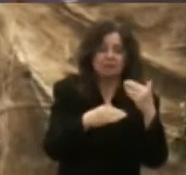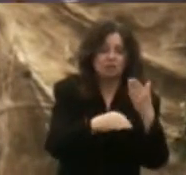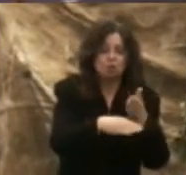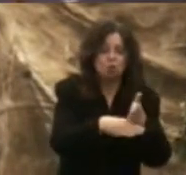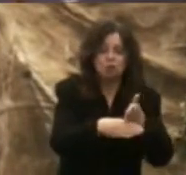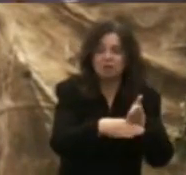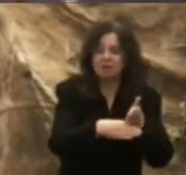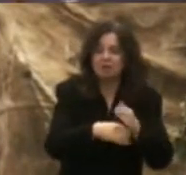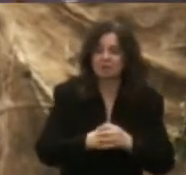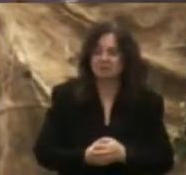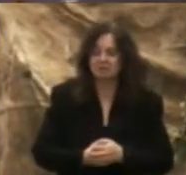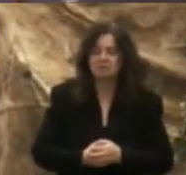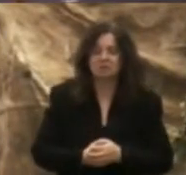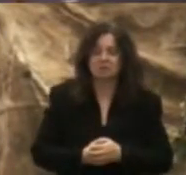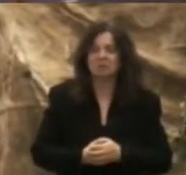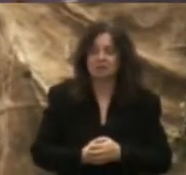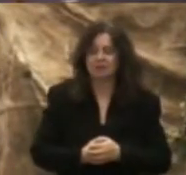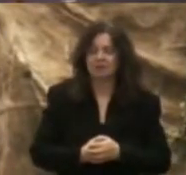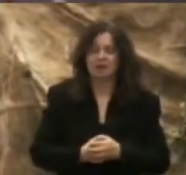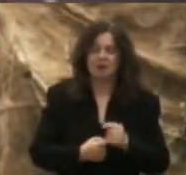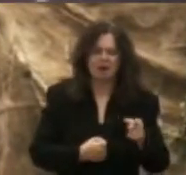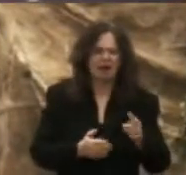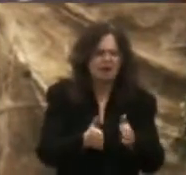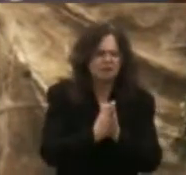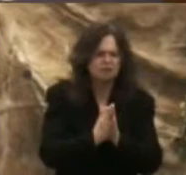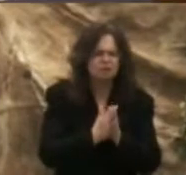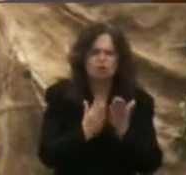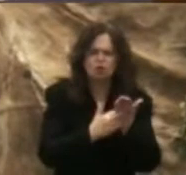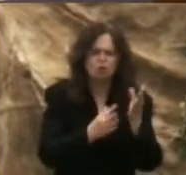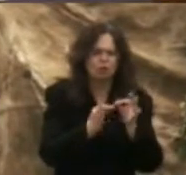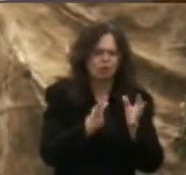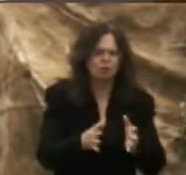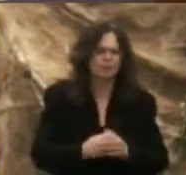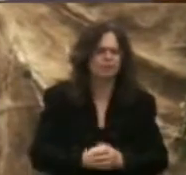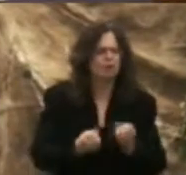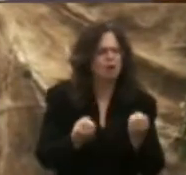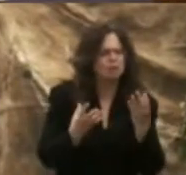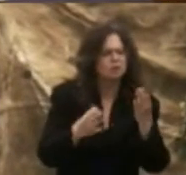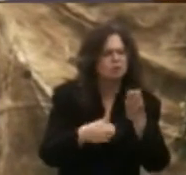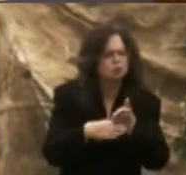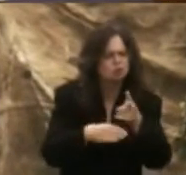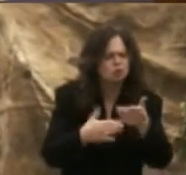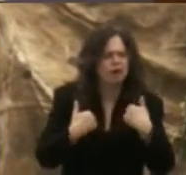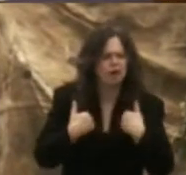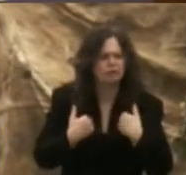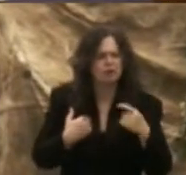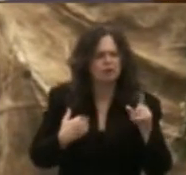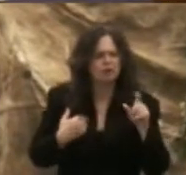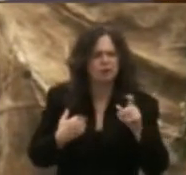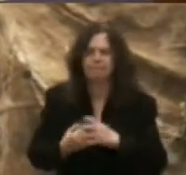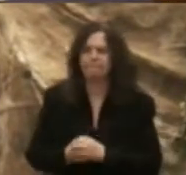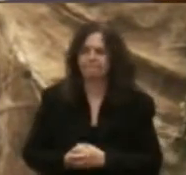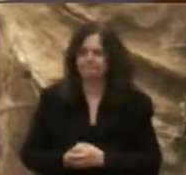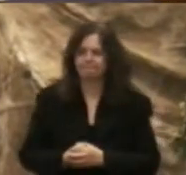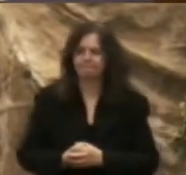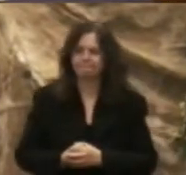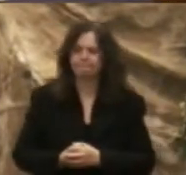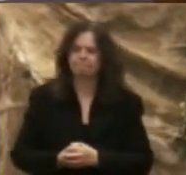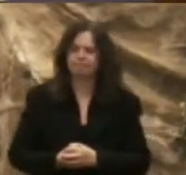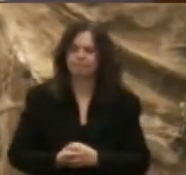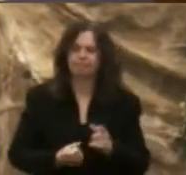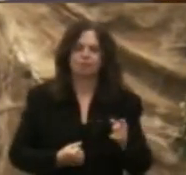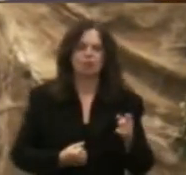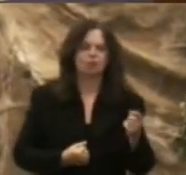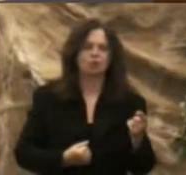So through the translator, I asked, well, how much wood do you have? And on a